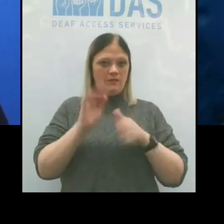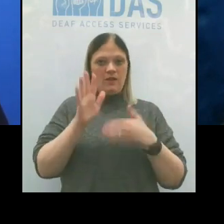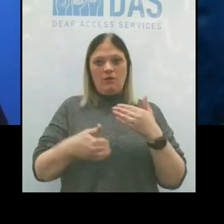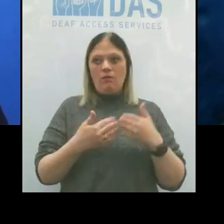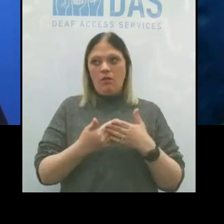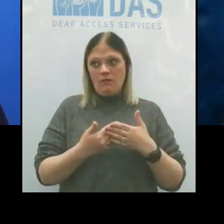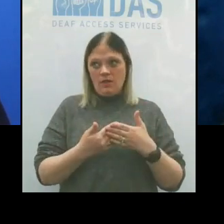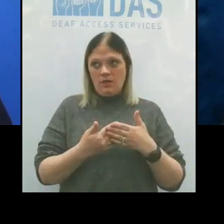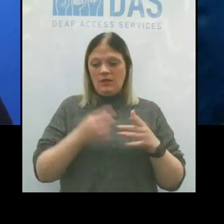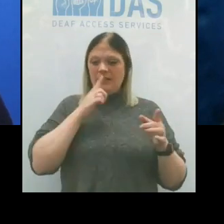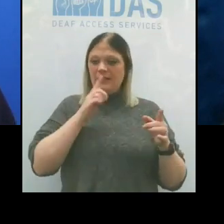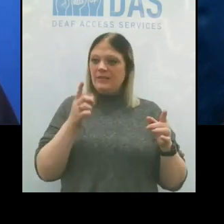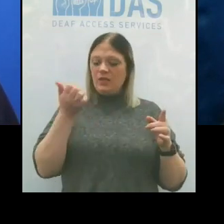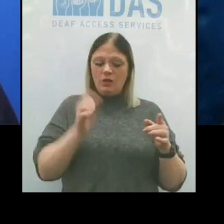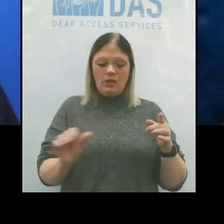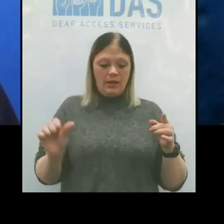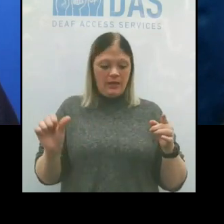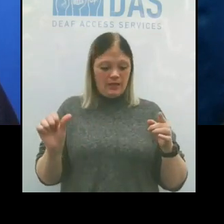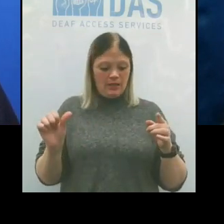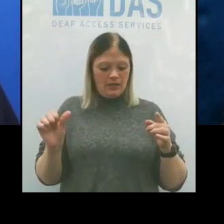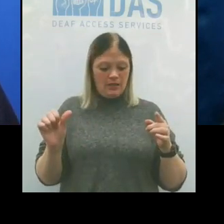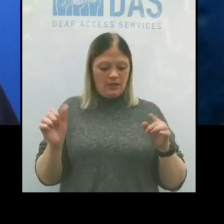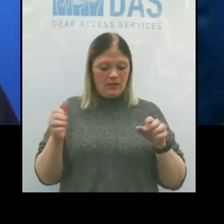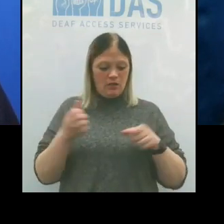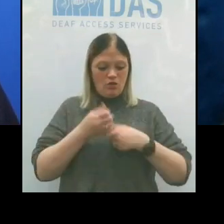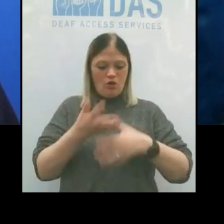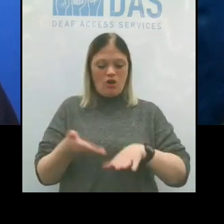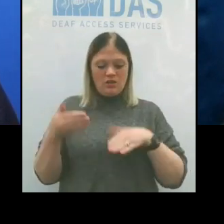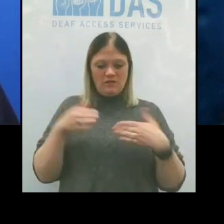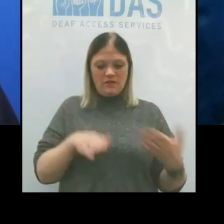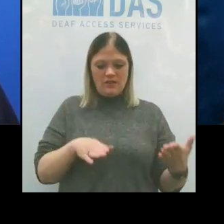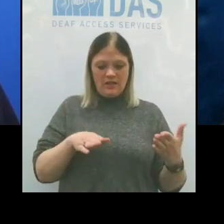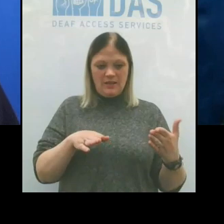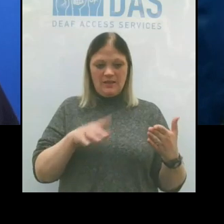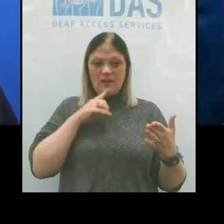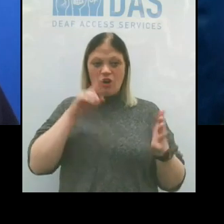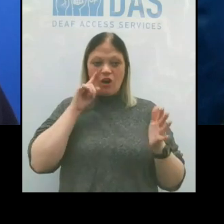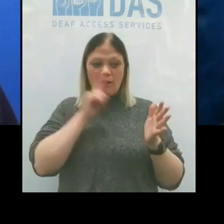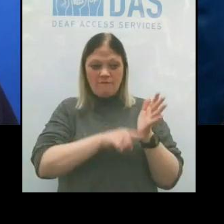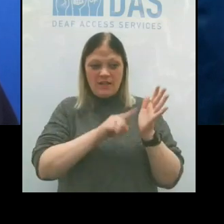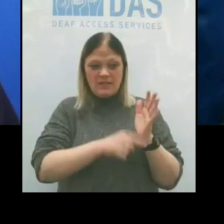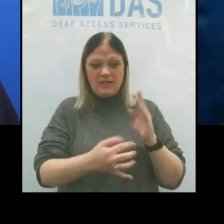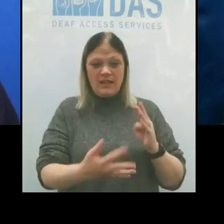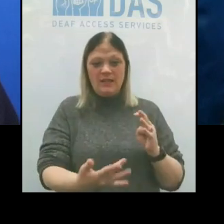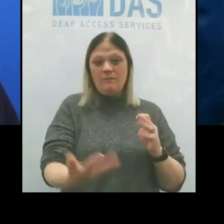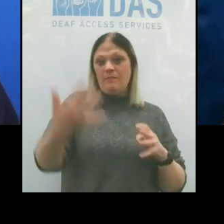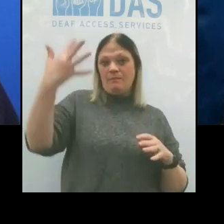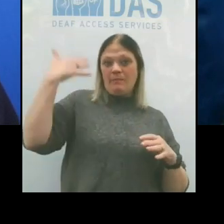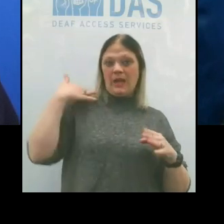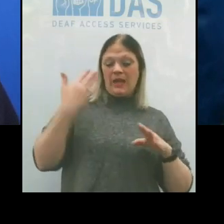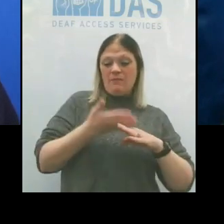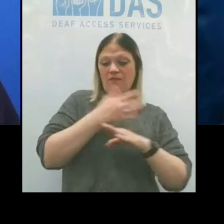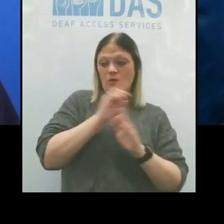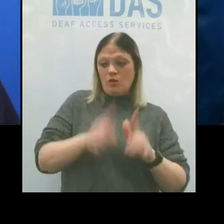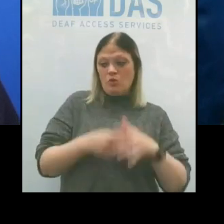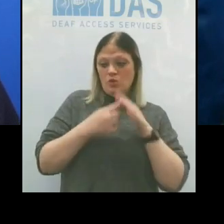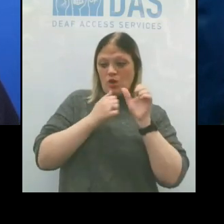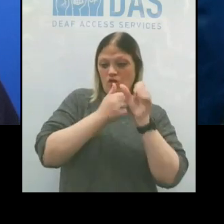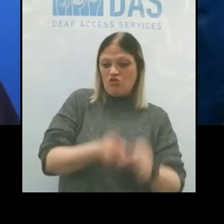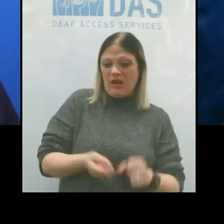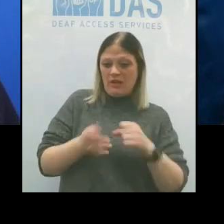this. Is there any cause of death that are being investigated further back before we started tracking